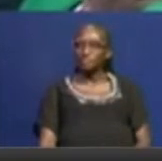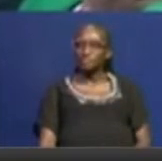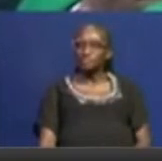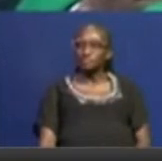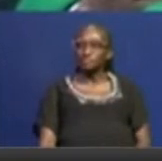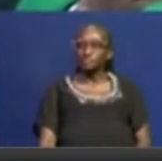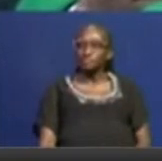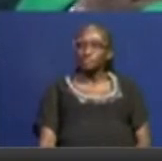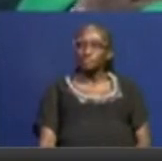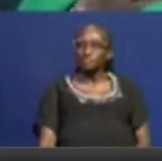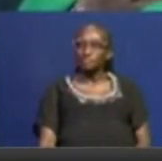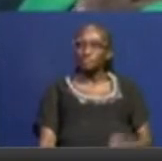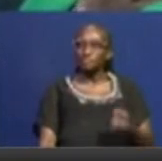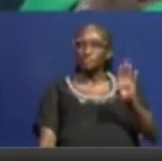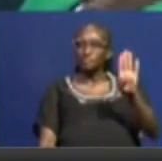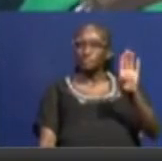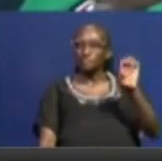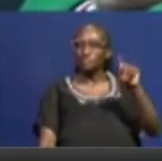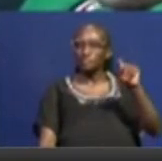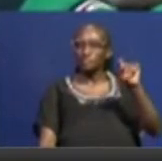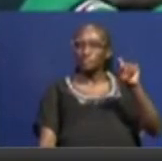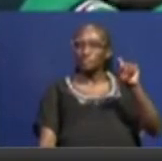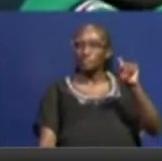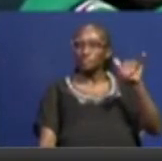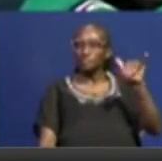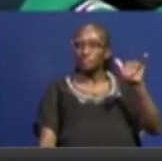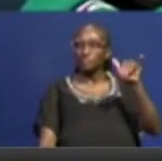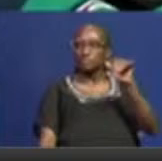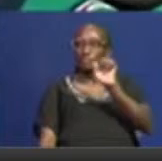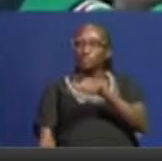Muranga Betty Njeri Maina.